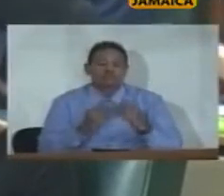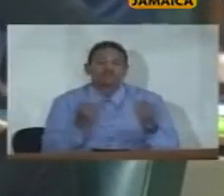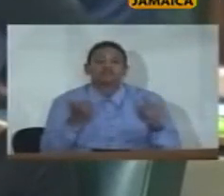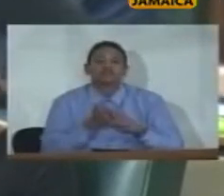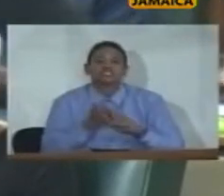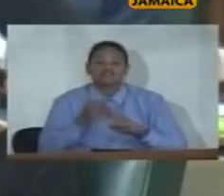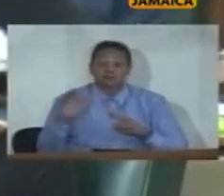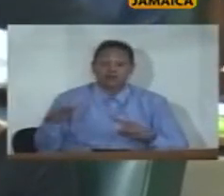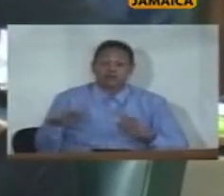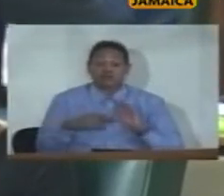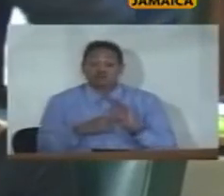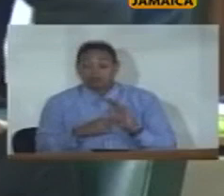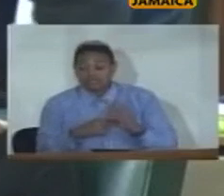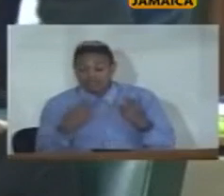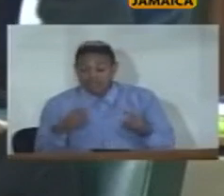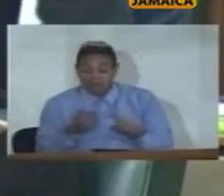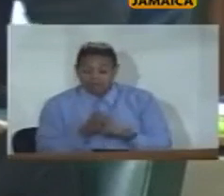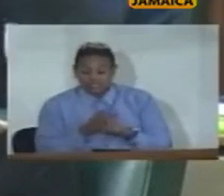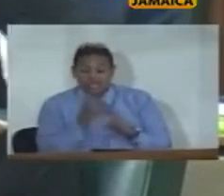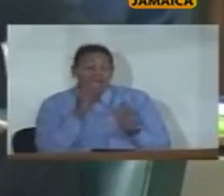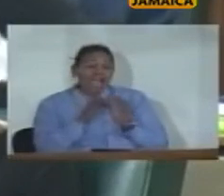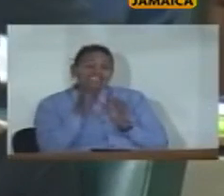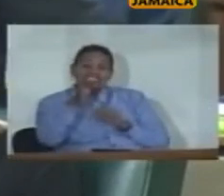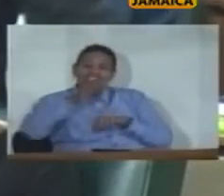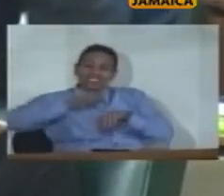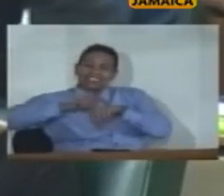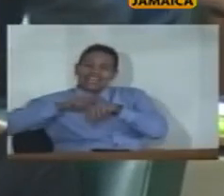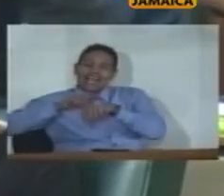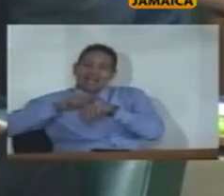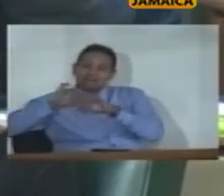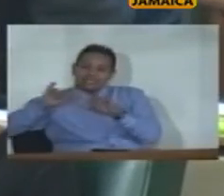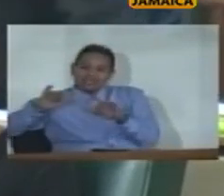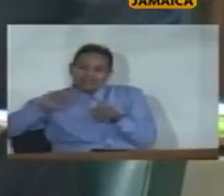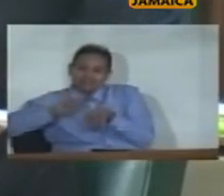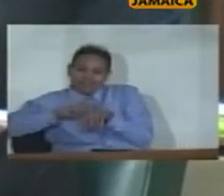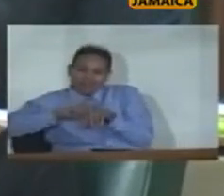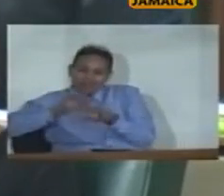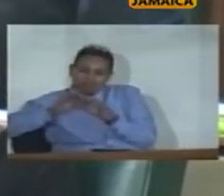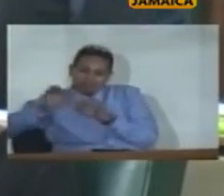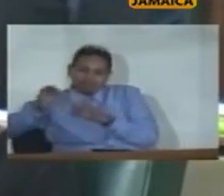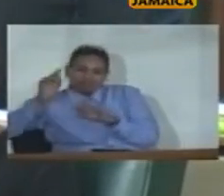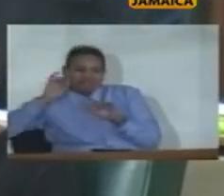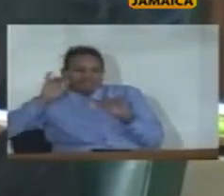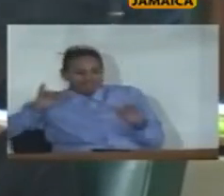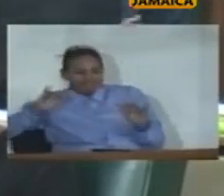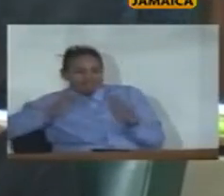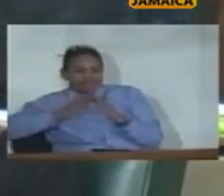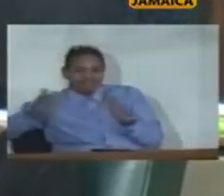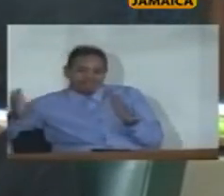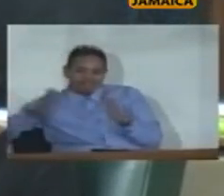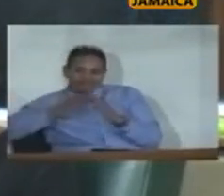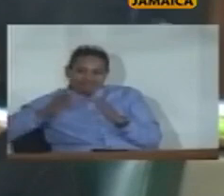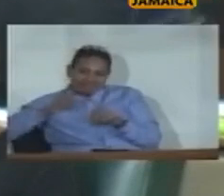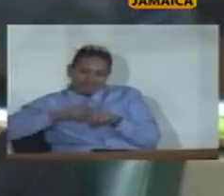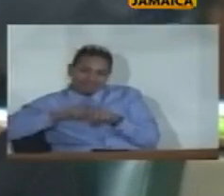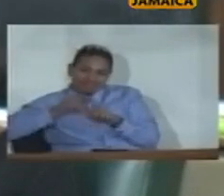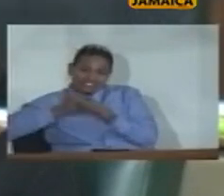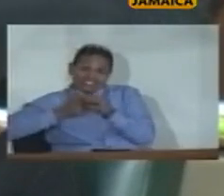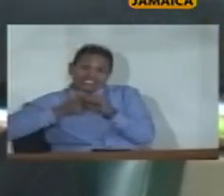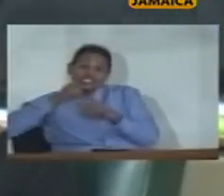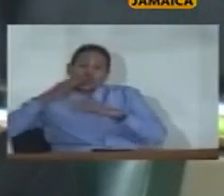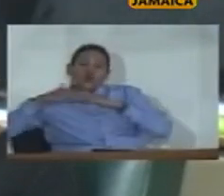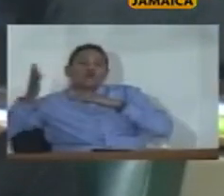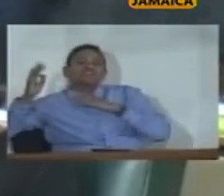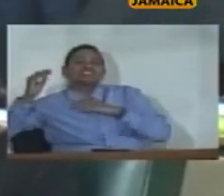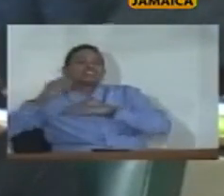of Representatives, extend the said period, for such periods, each not exceeding 60